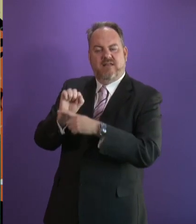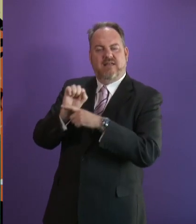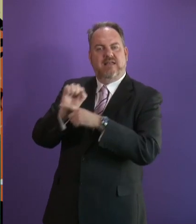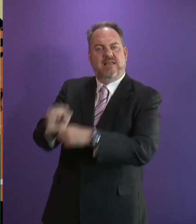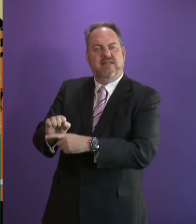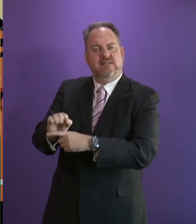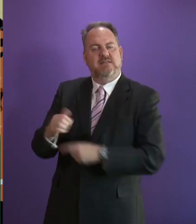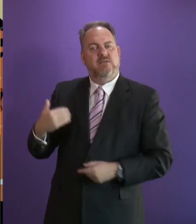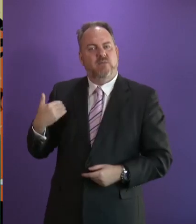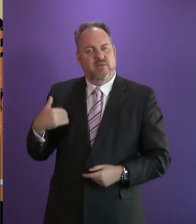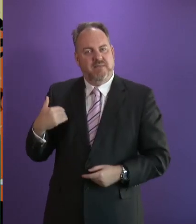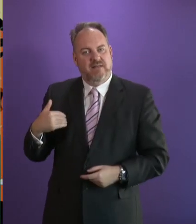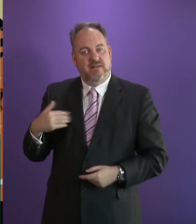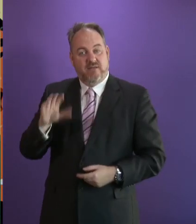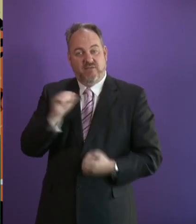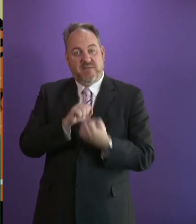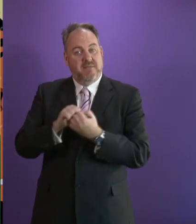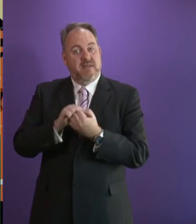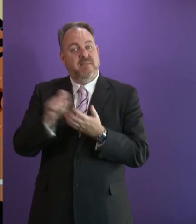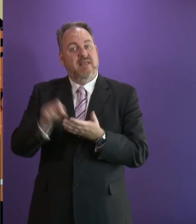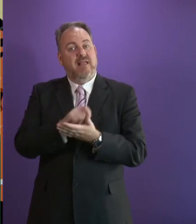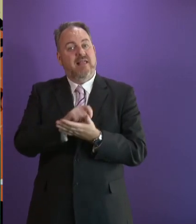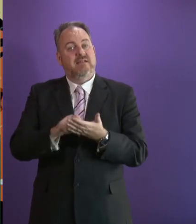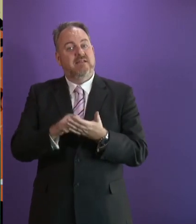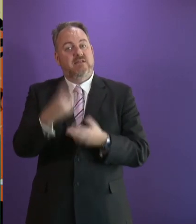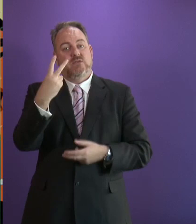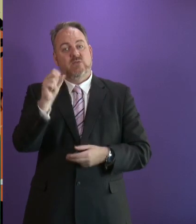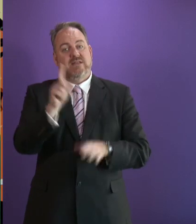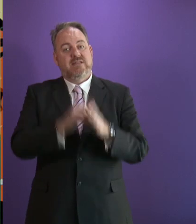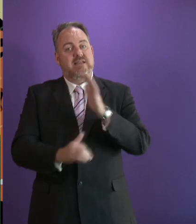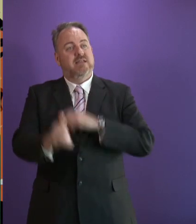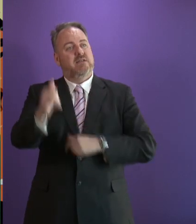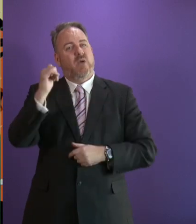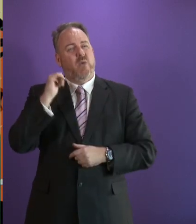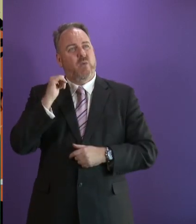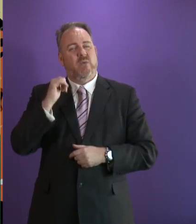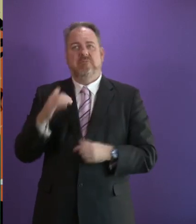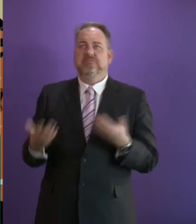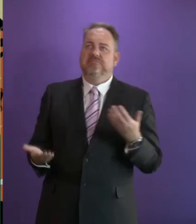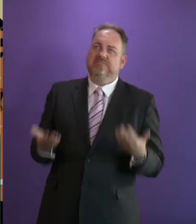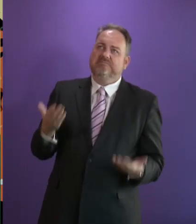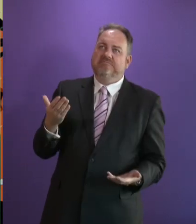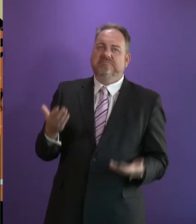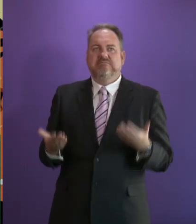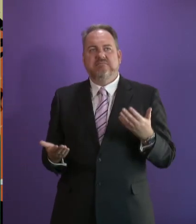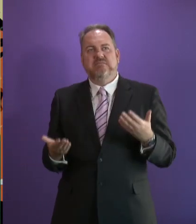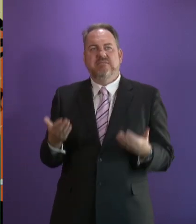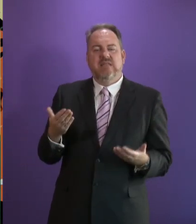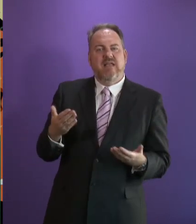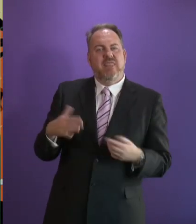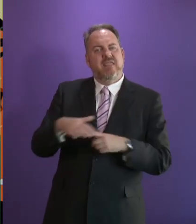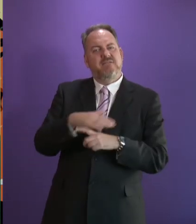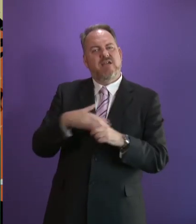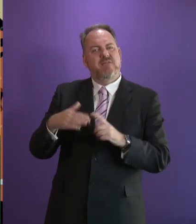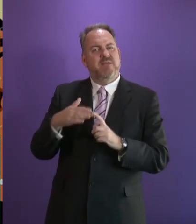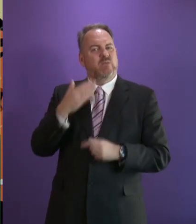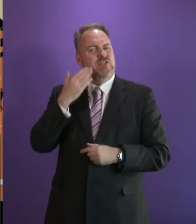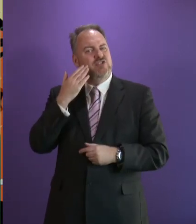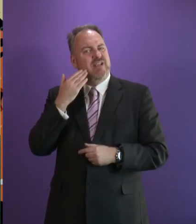being an elected member 20 years ago probably was, I think it was a more gentle environment because we didn't have